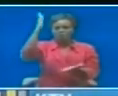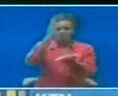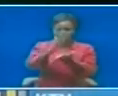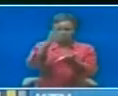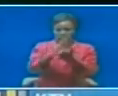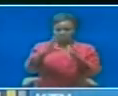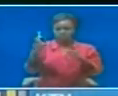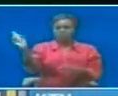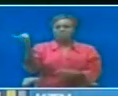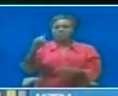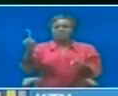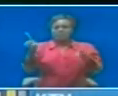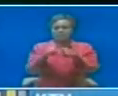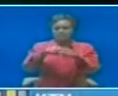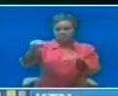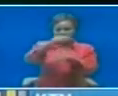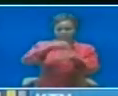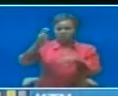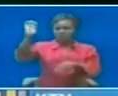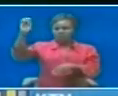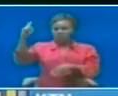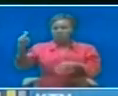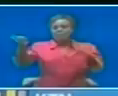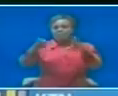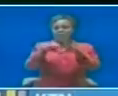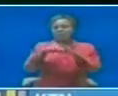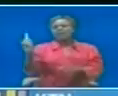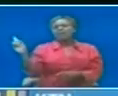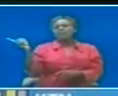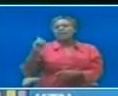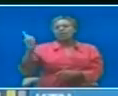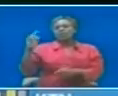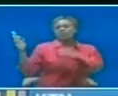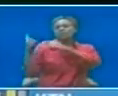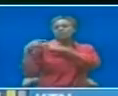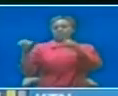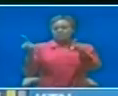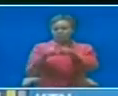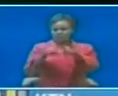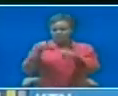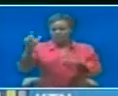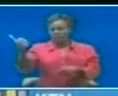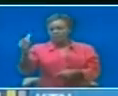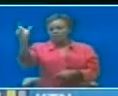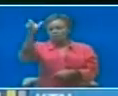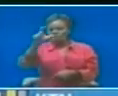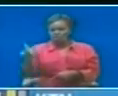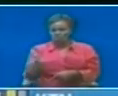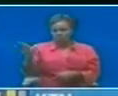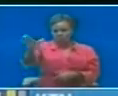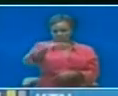president. Simon Mugo is national executive member in charge of Nairobi, while Mohamed Abubakar will be in charge of Coast Province.